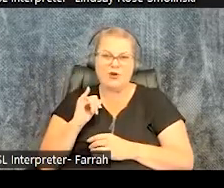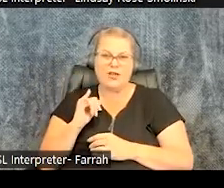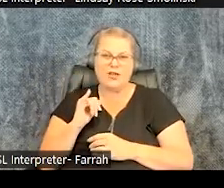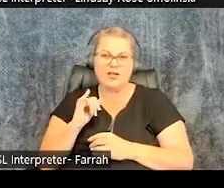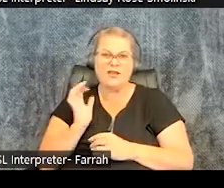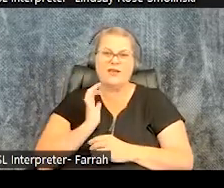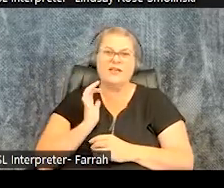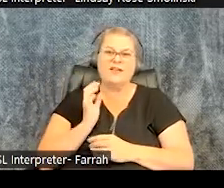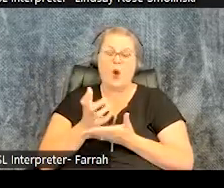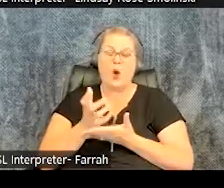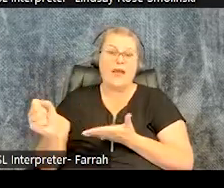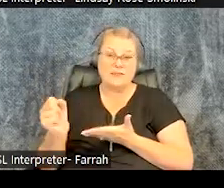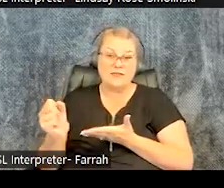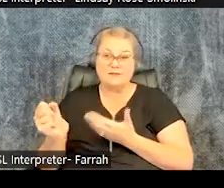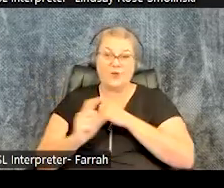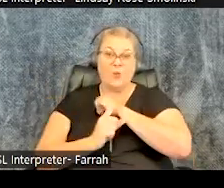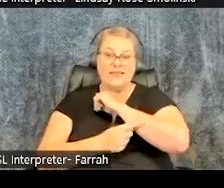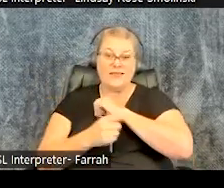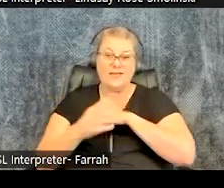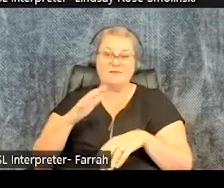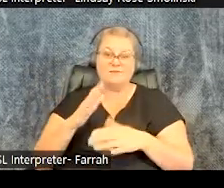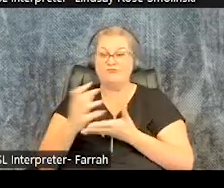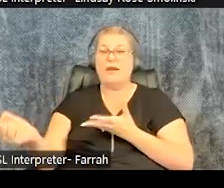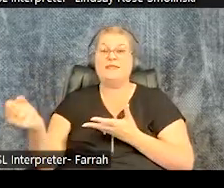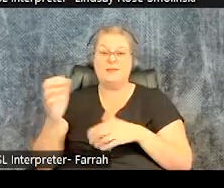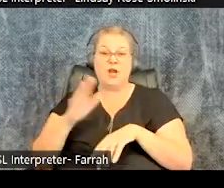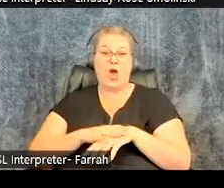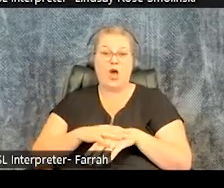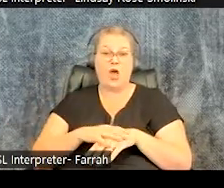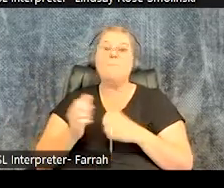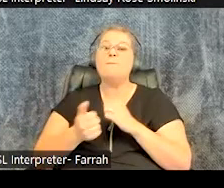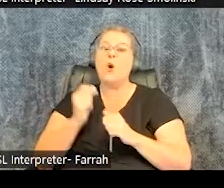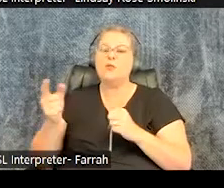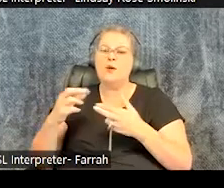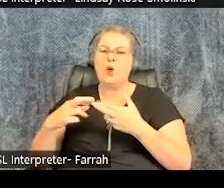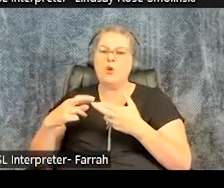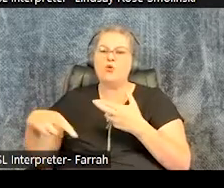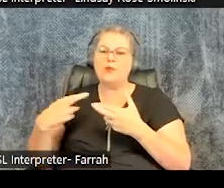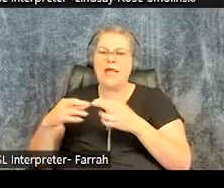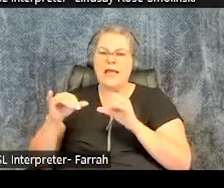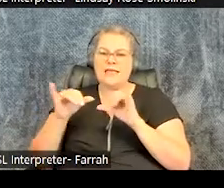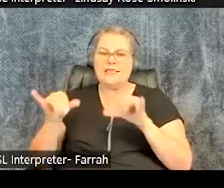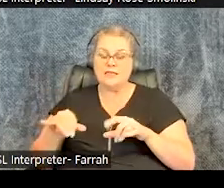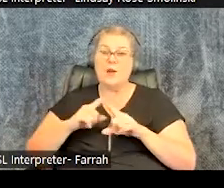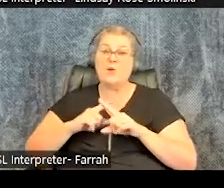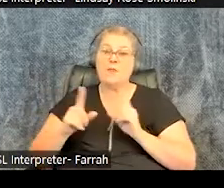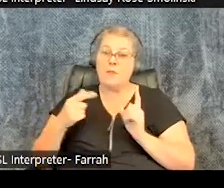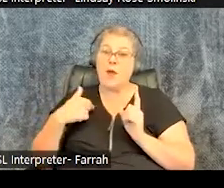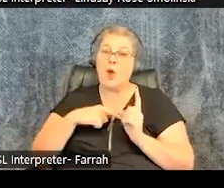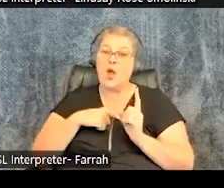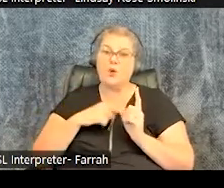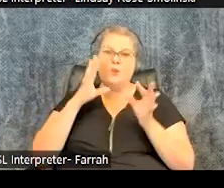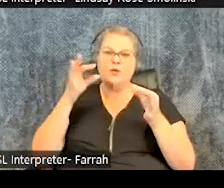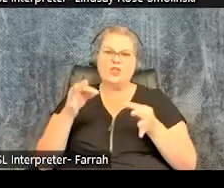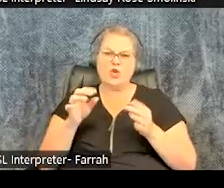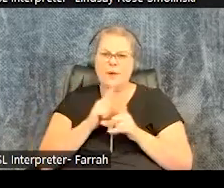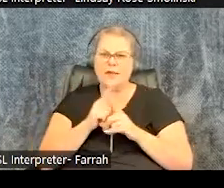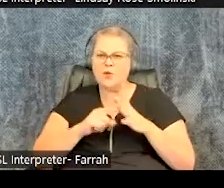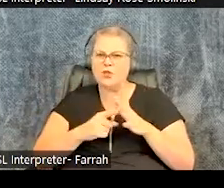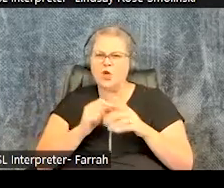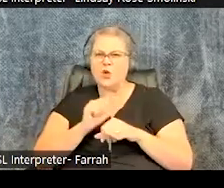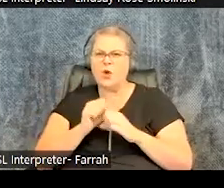on the production line. Now, most of those go to the recycling system, but and we will determine as we start to work with those